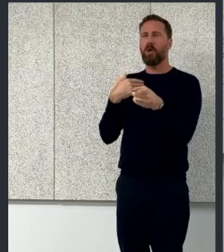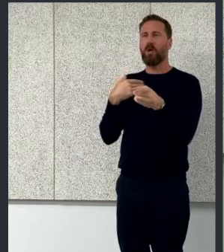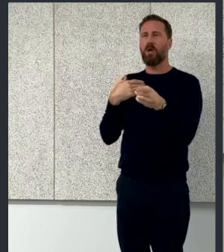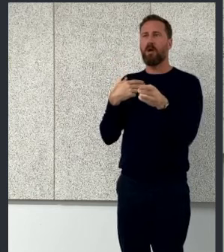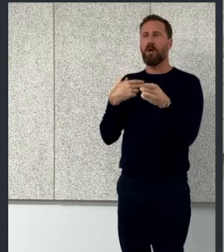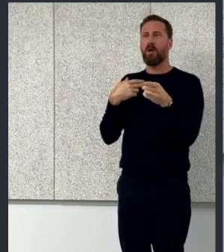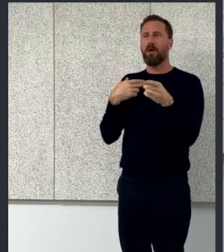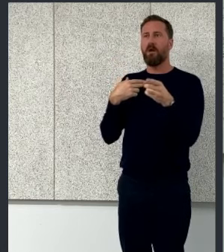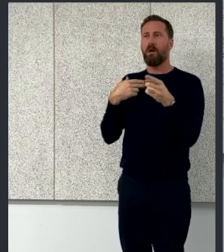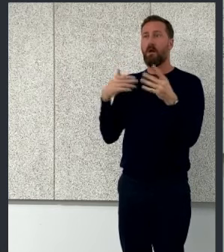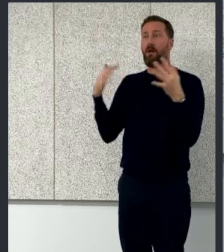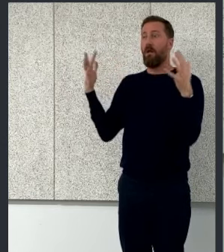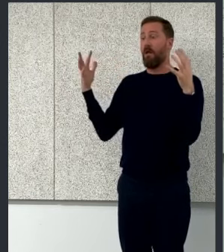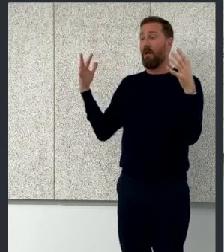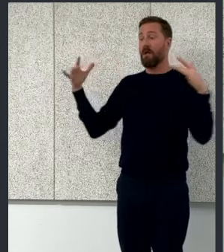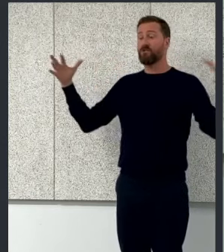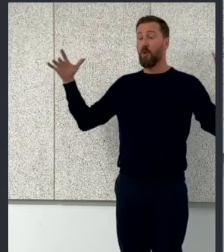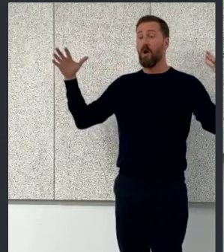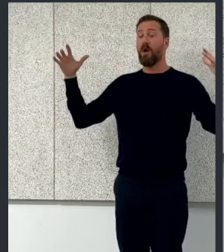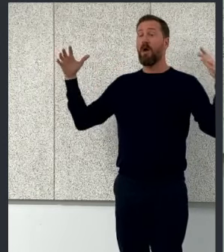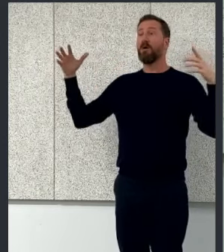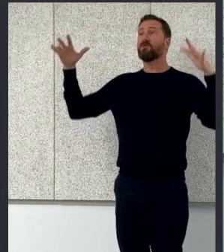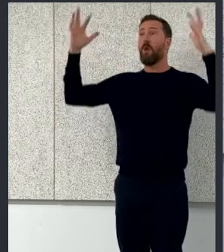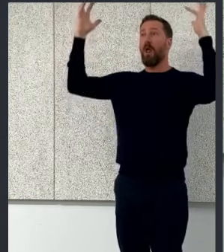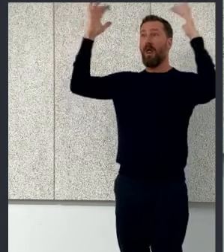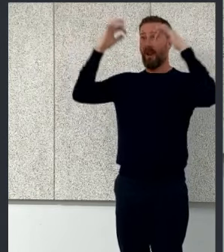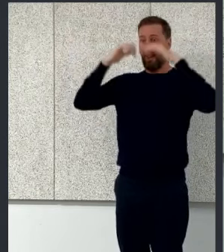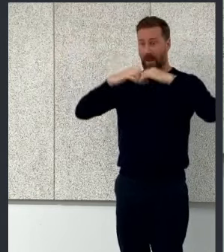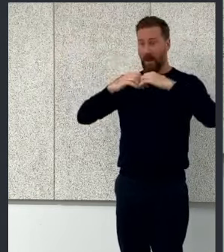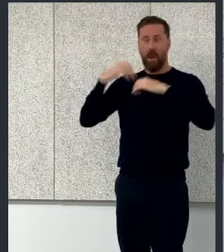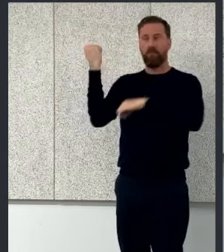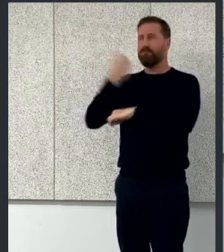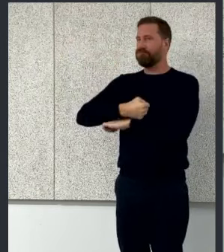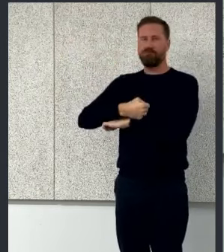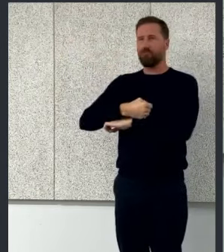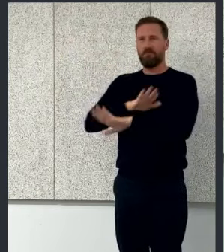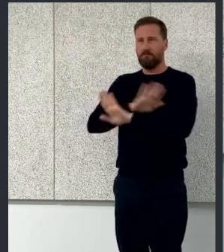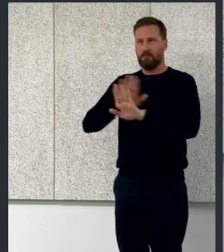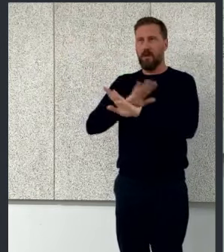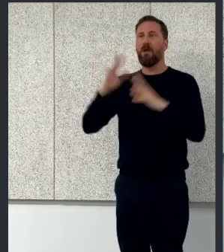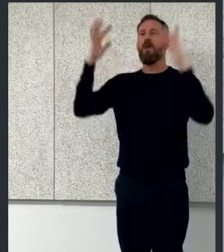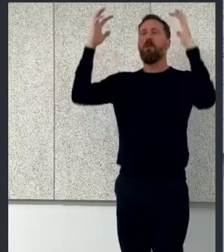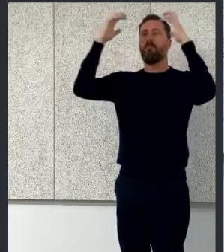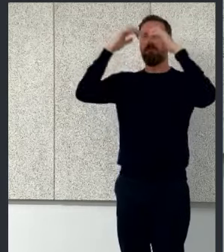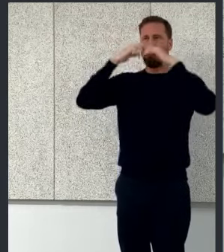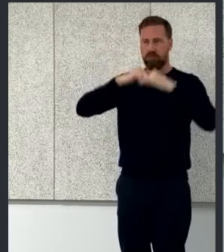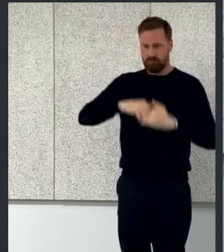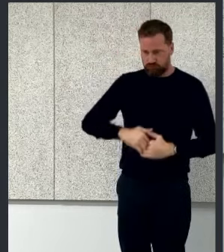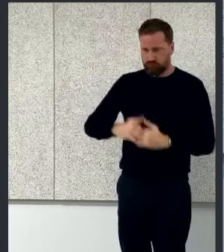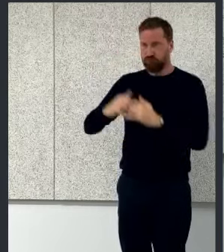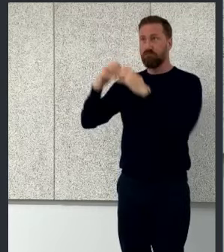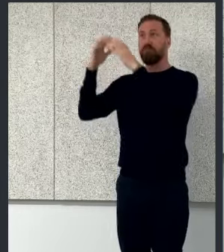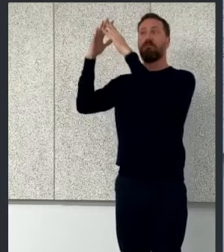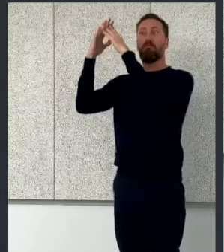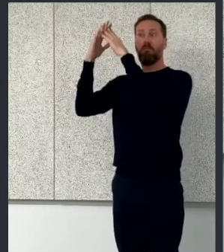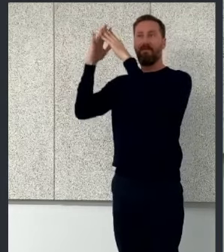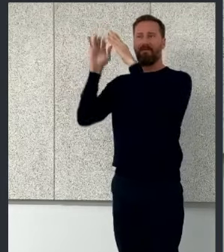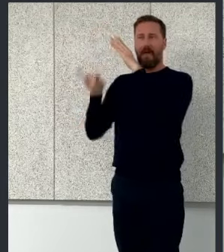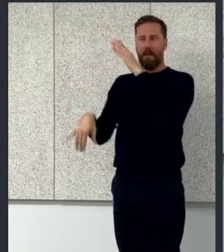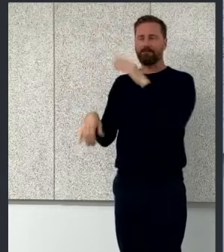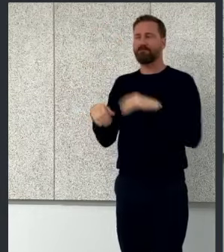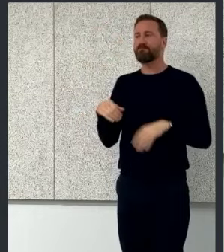not collapse. Yeah. Dear theater, be like soil, that thing. We need all the ideas all the time. Change, and this is Octavia